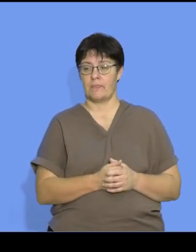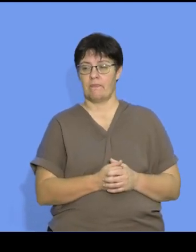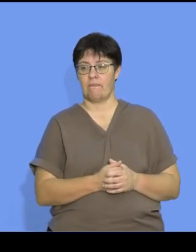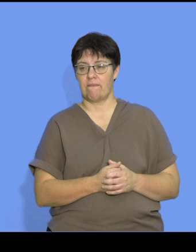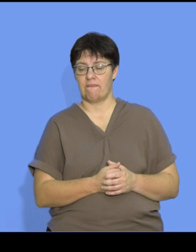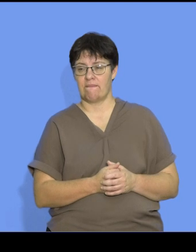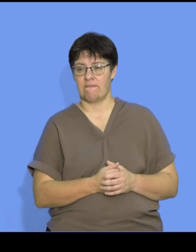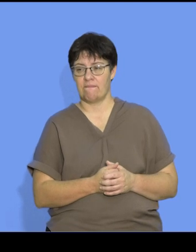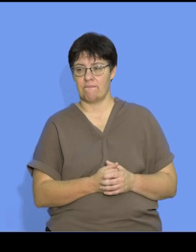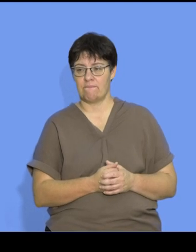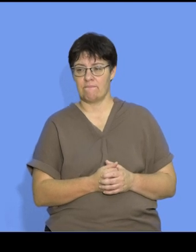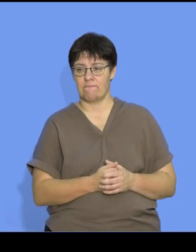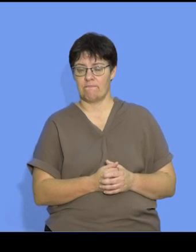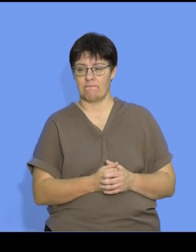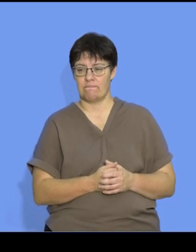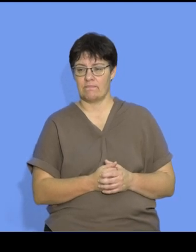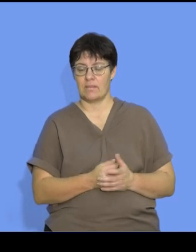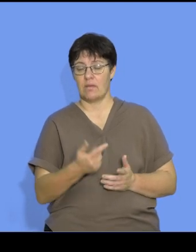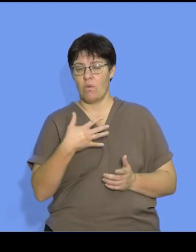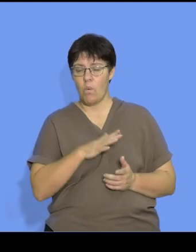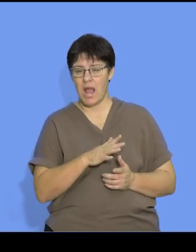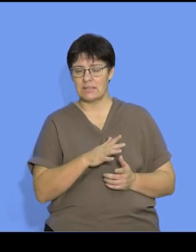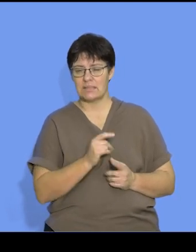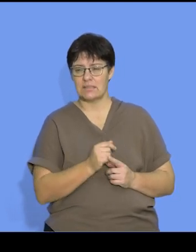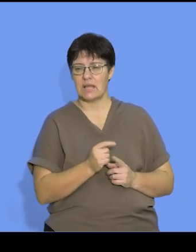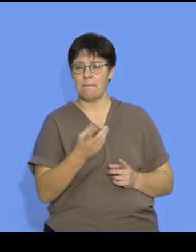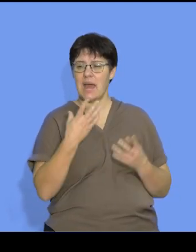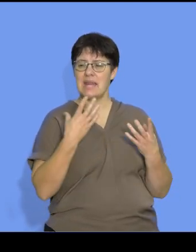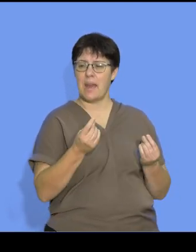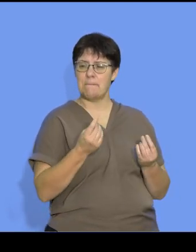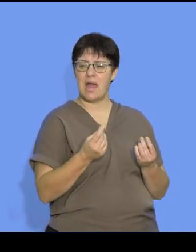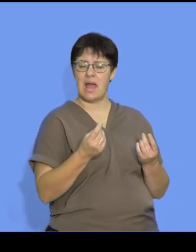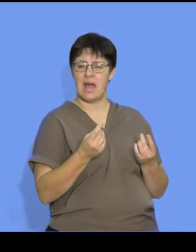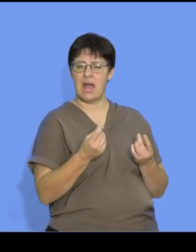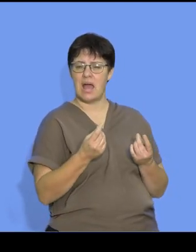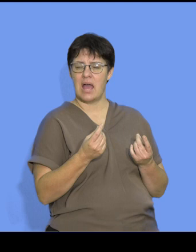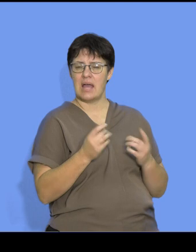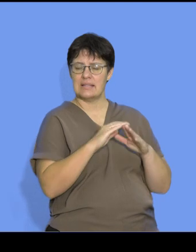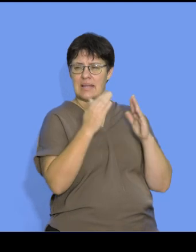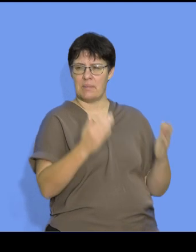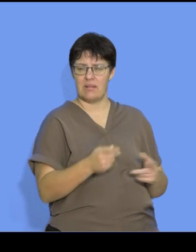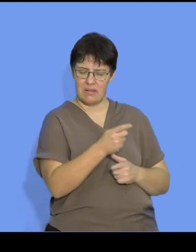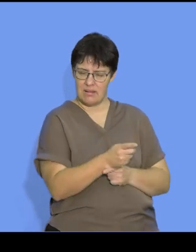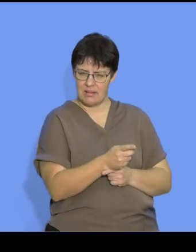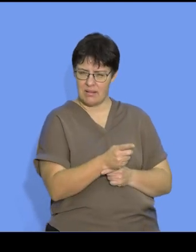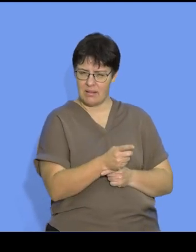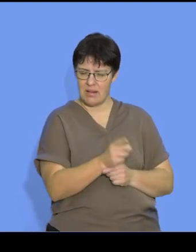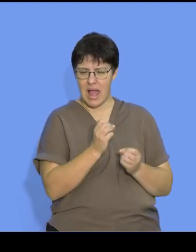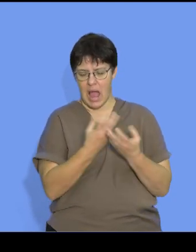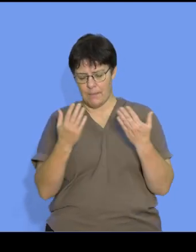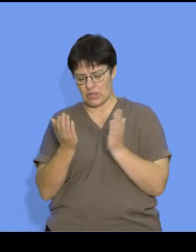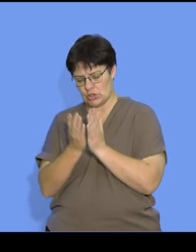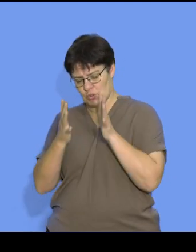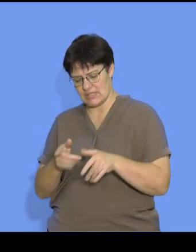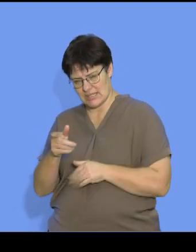over here, if I'm trying to express my number of tables in terms of the number of students that will be